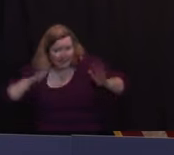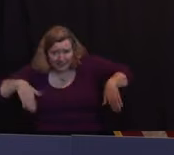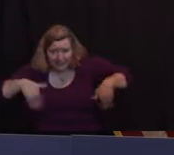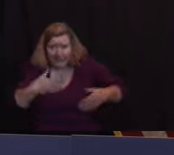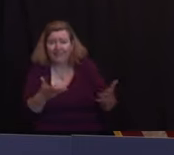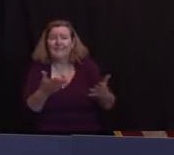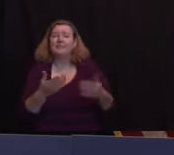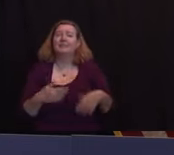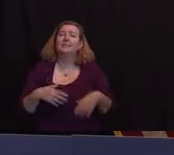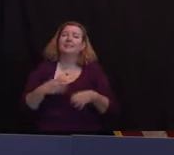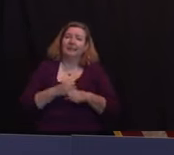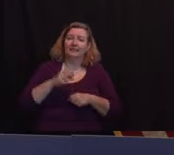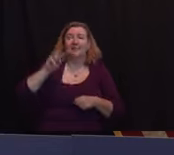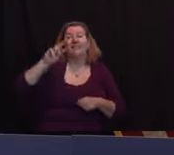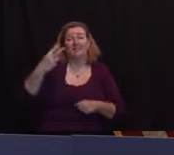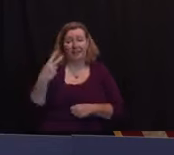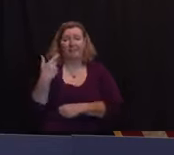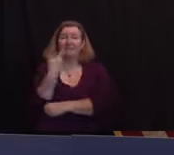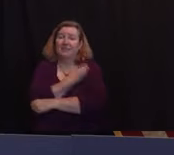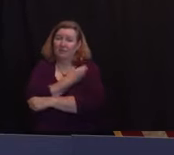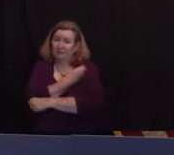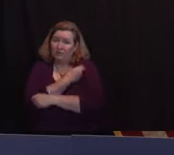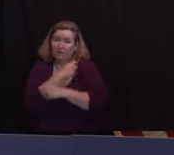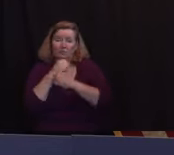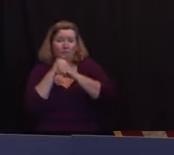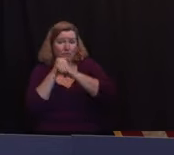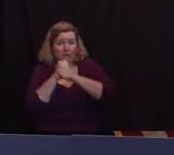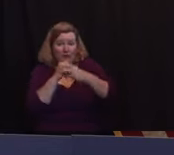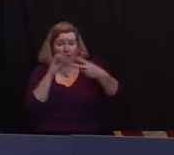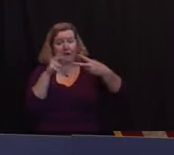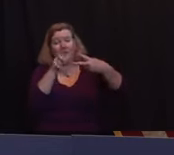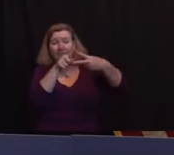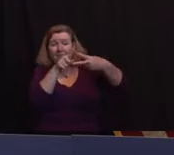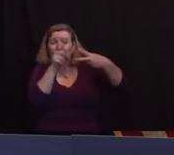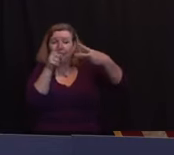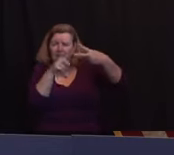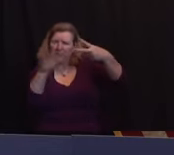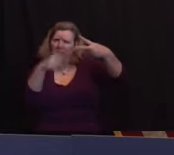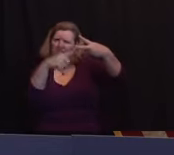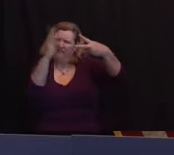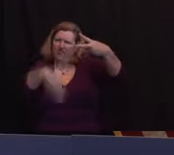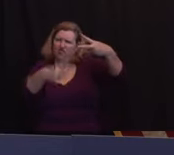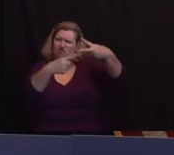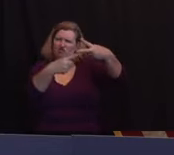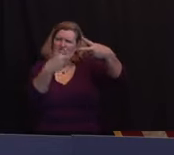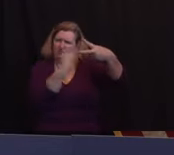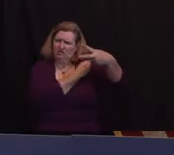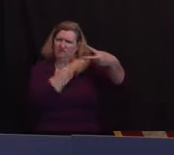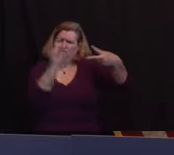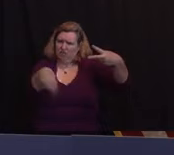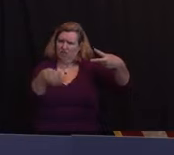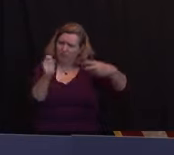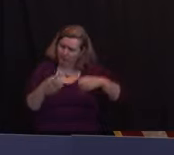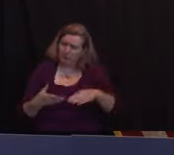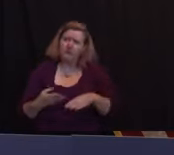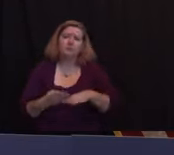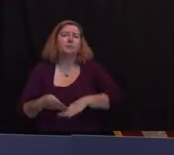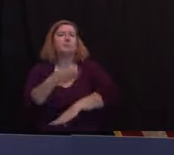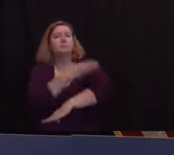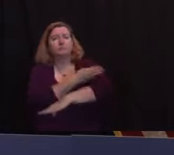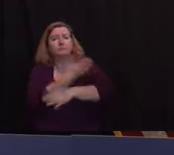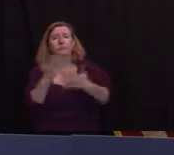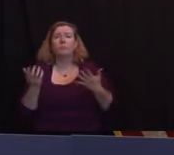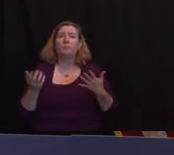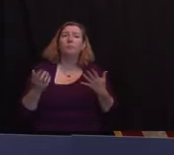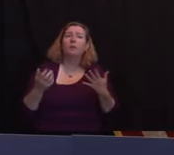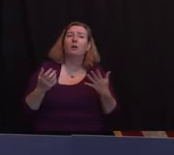protect themselves and our state. We are seeing positive trends in cases, allowing us to reduce restrictions, and we certainly don't